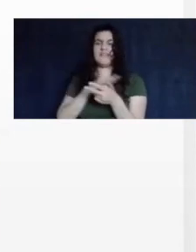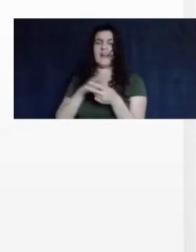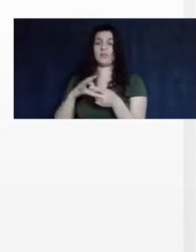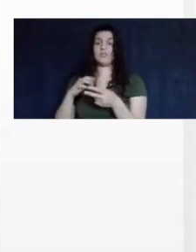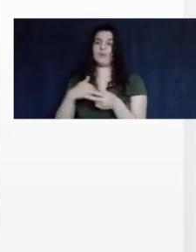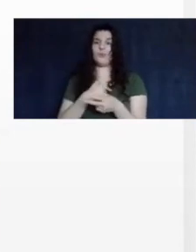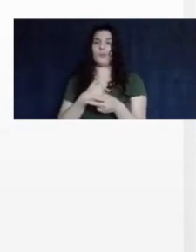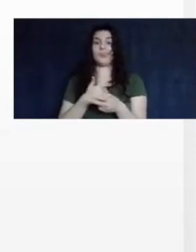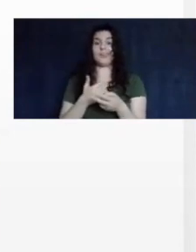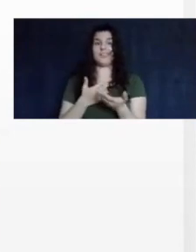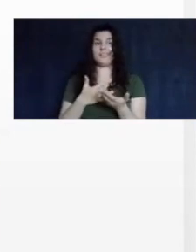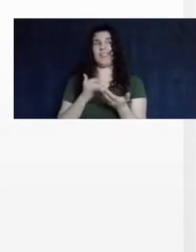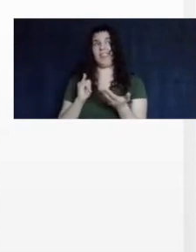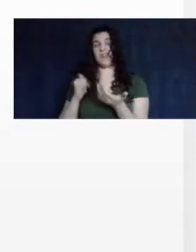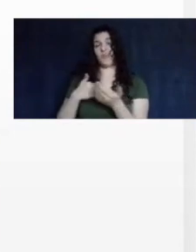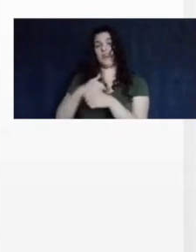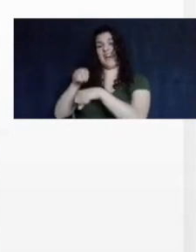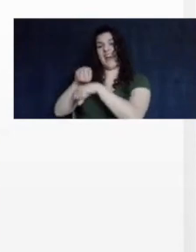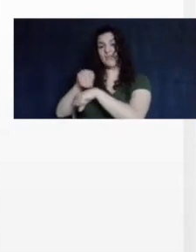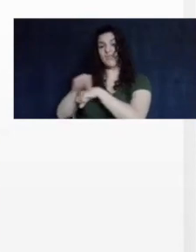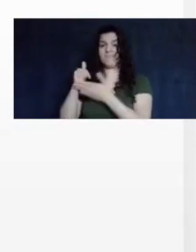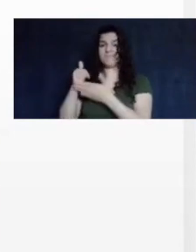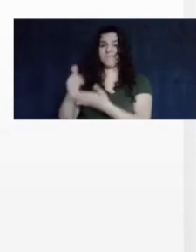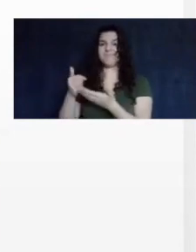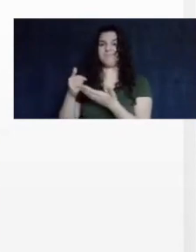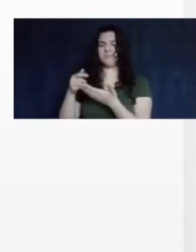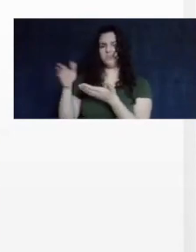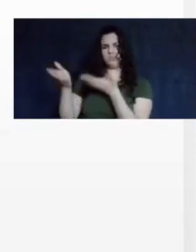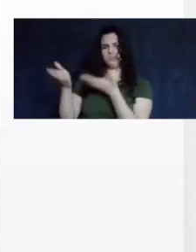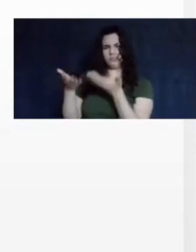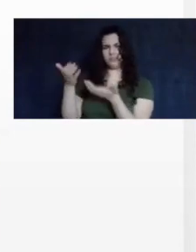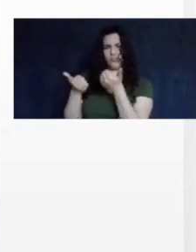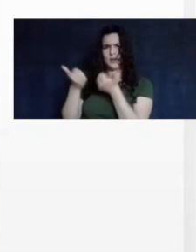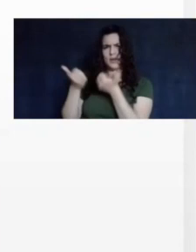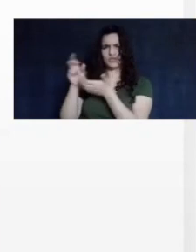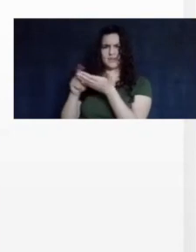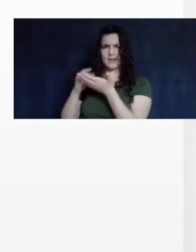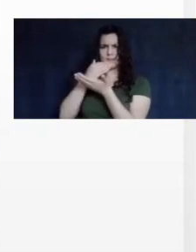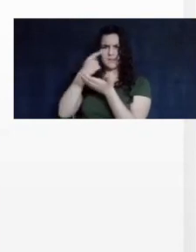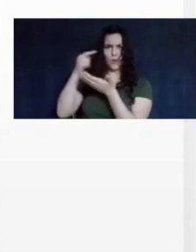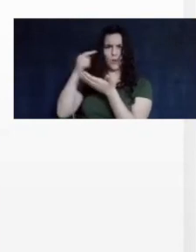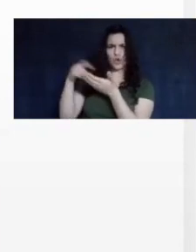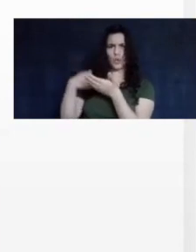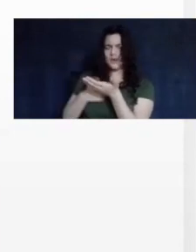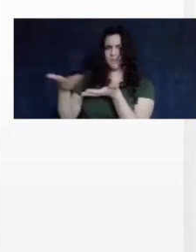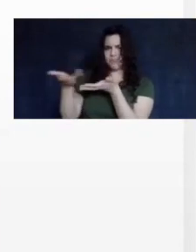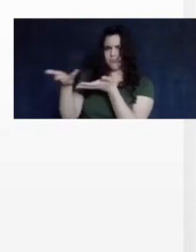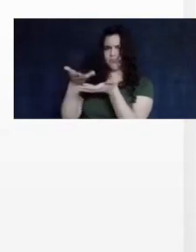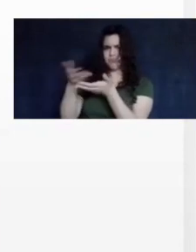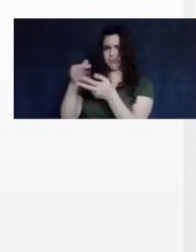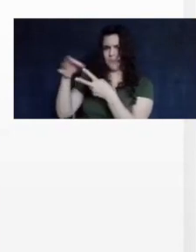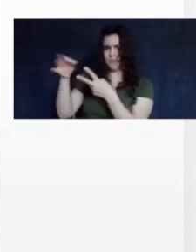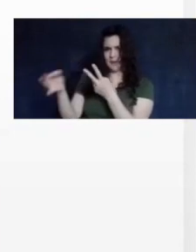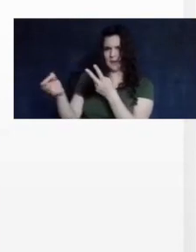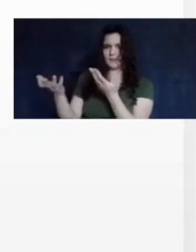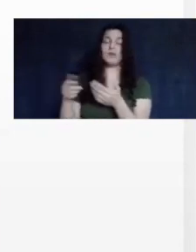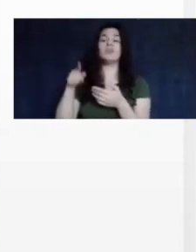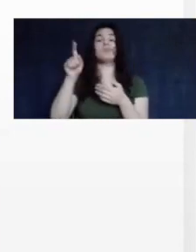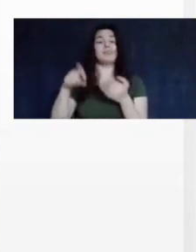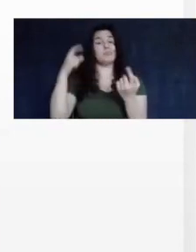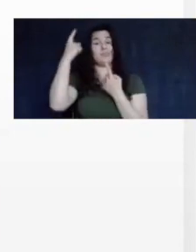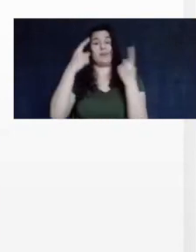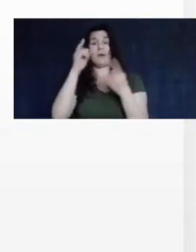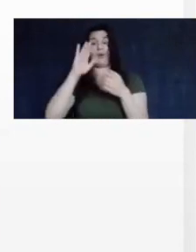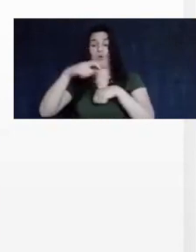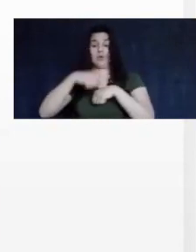stage, counseling you into the right design. What is your timeline? What is your work load